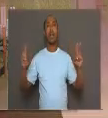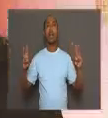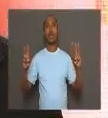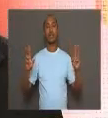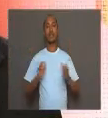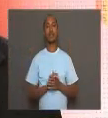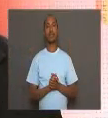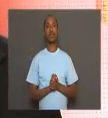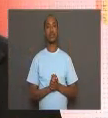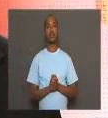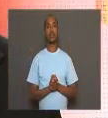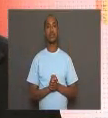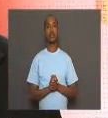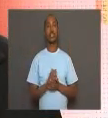repercussions.